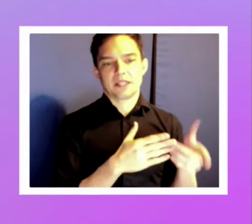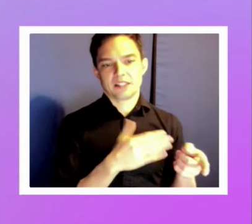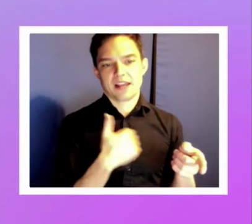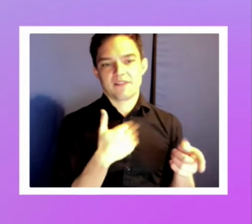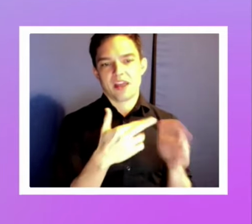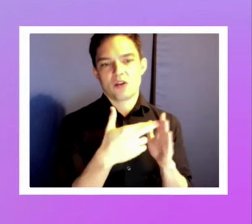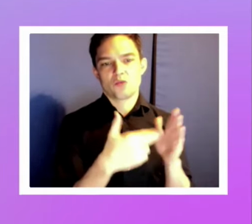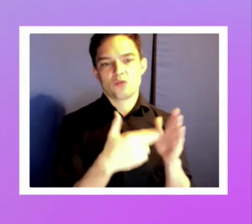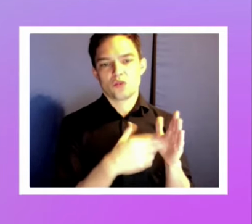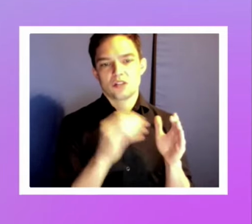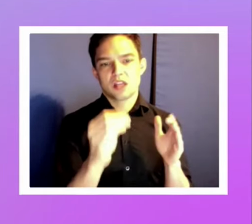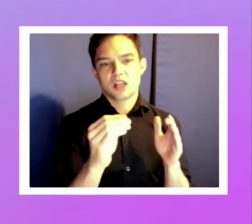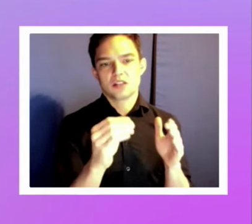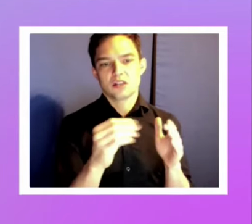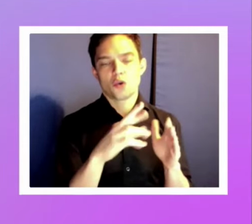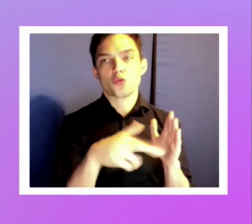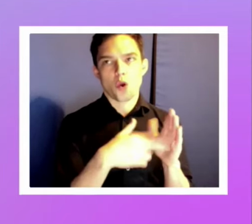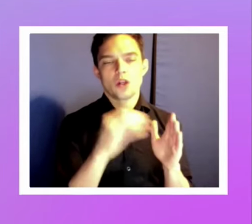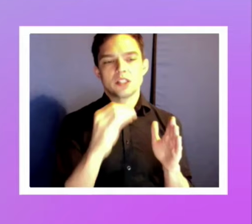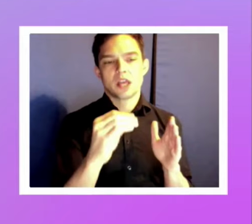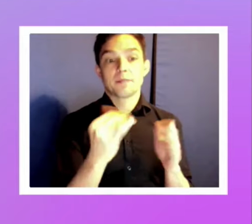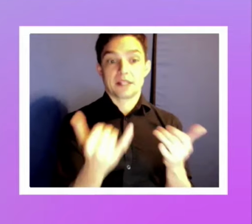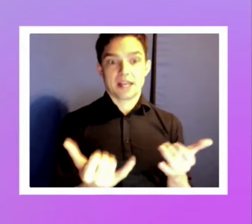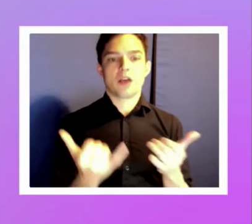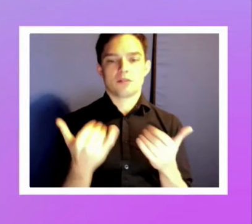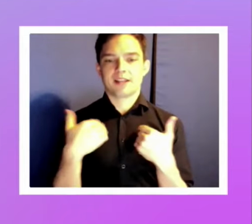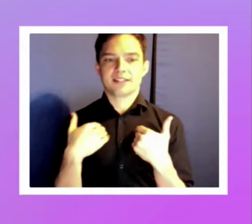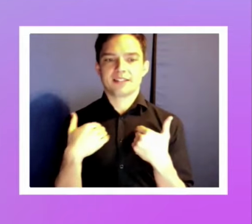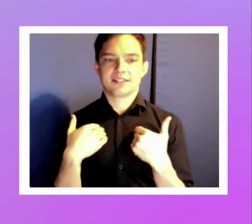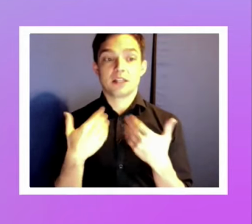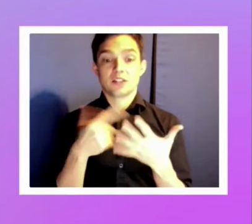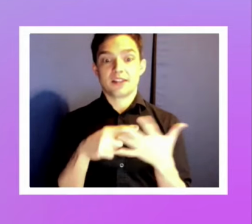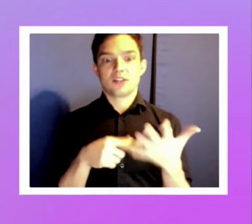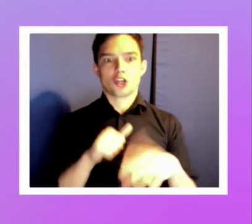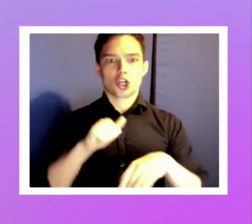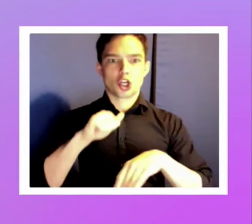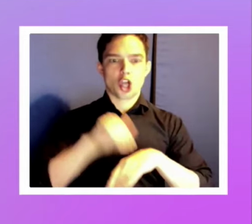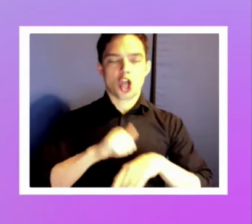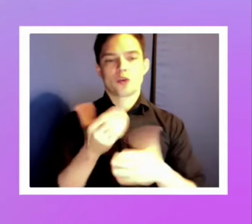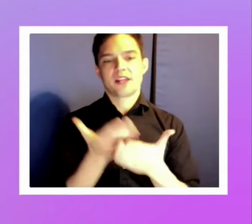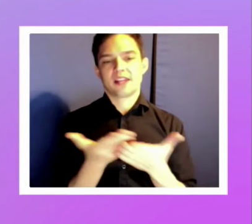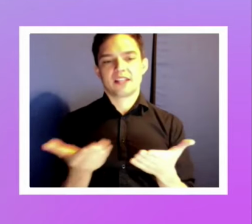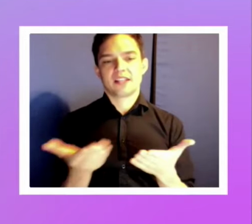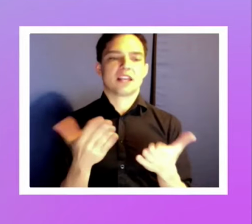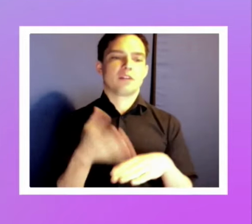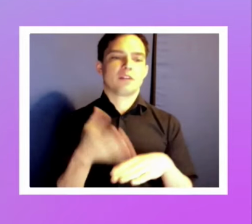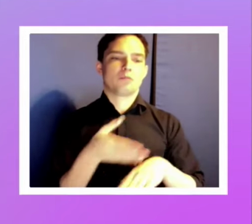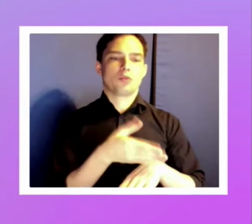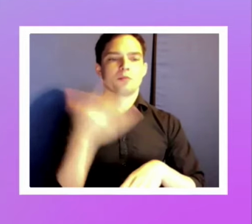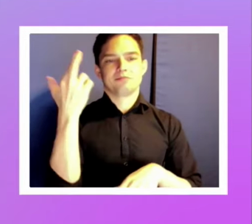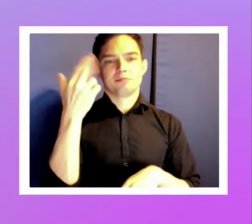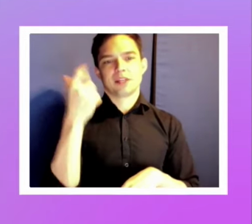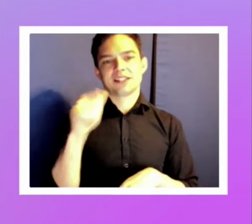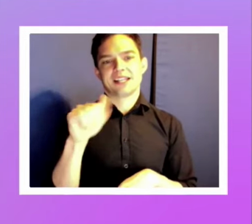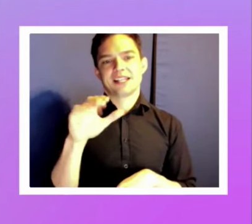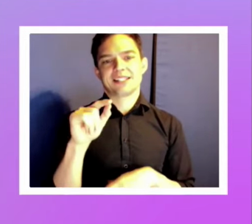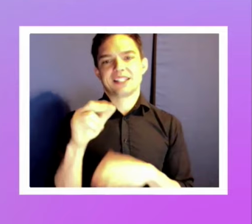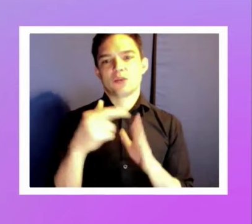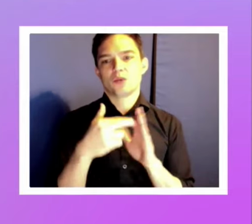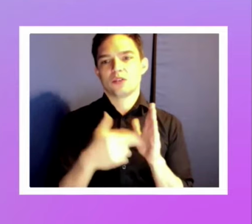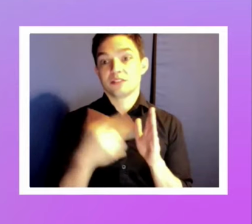and now it does. So these are very concrete things that have improved because of ACT rules, because we have